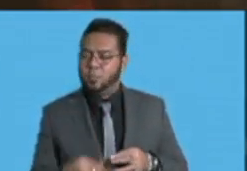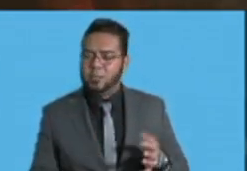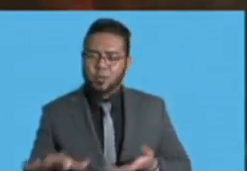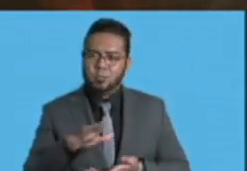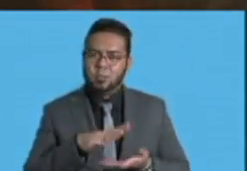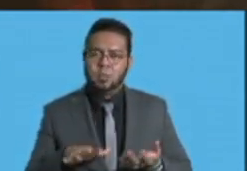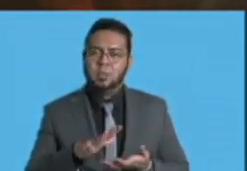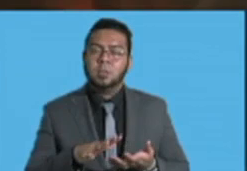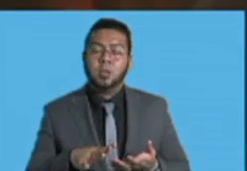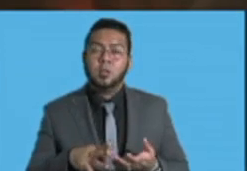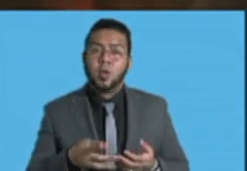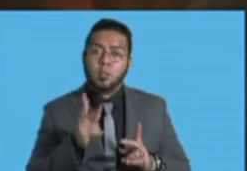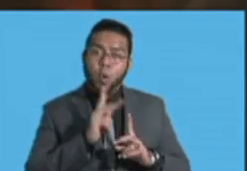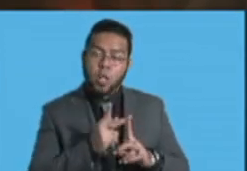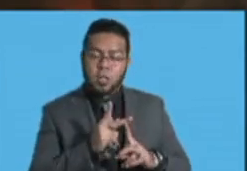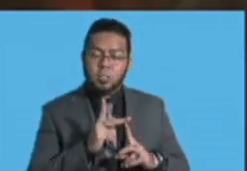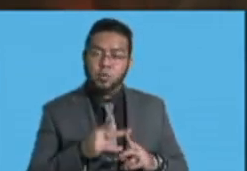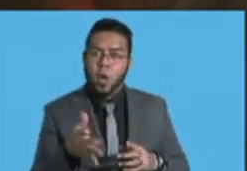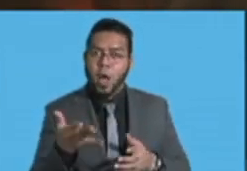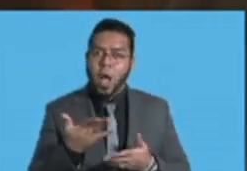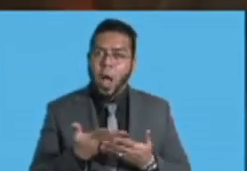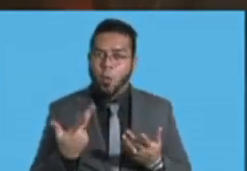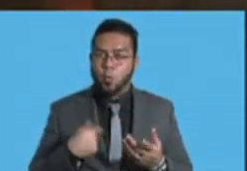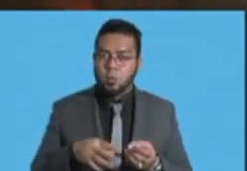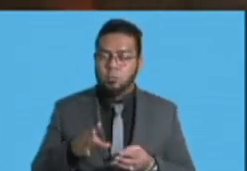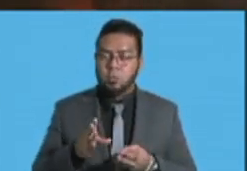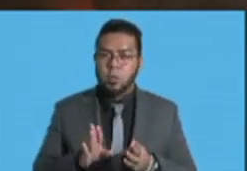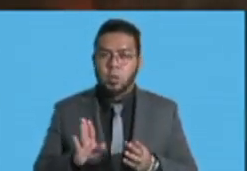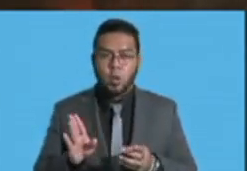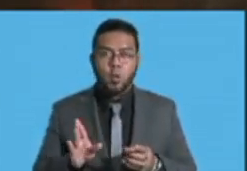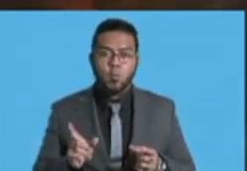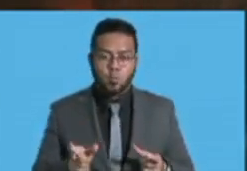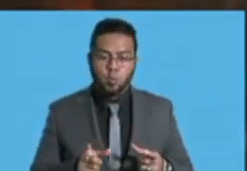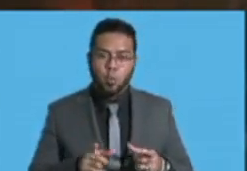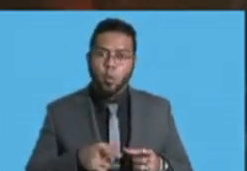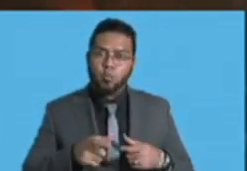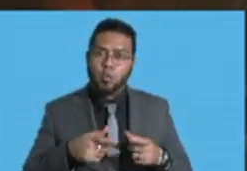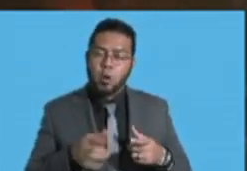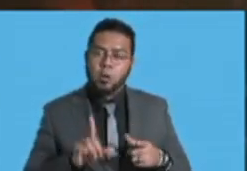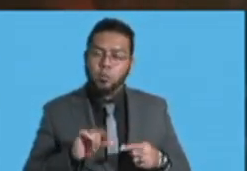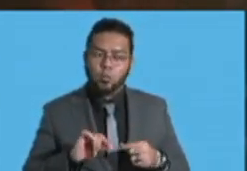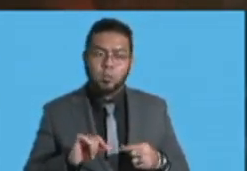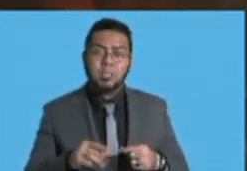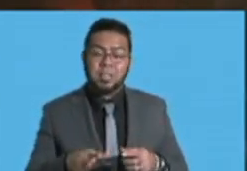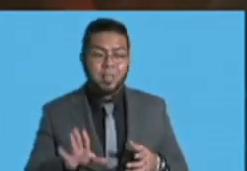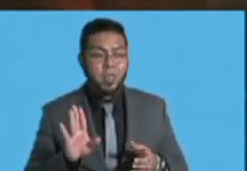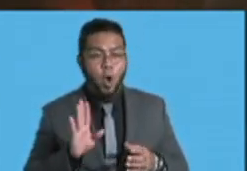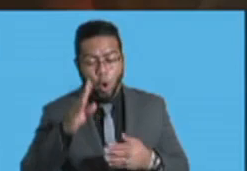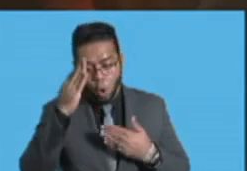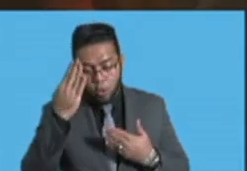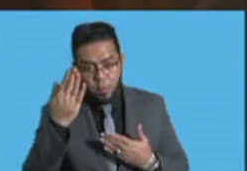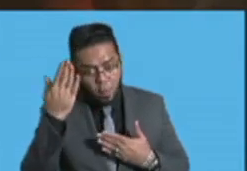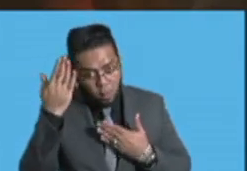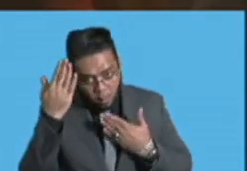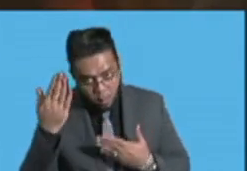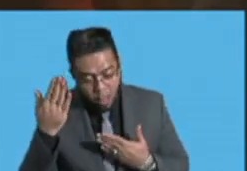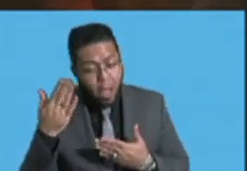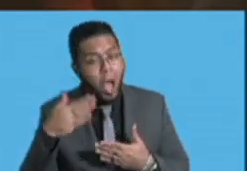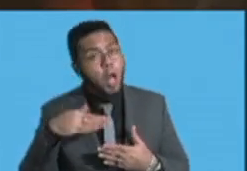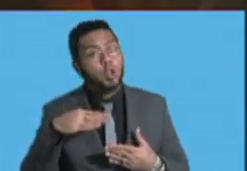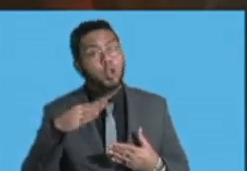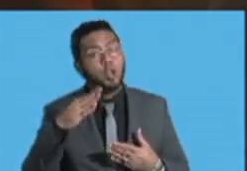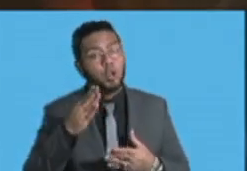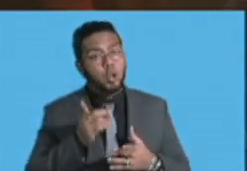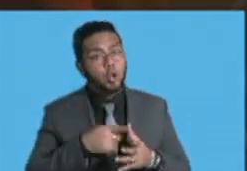dictate how we cultivate and produce a national crop. As the Honourable Attorney General and Minister of Economy has said in this excellent